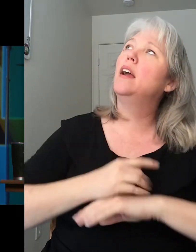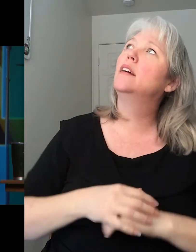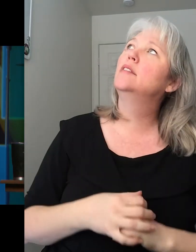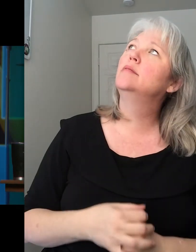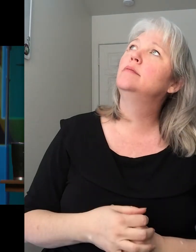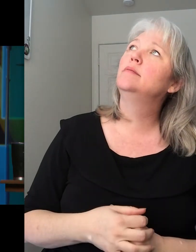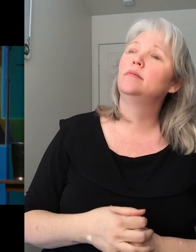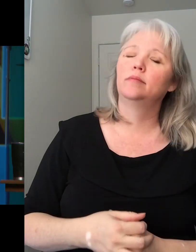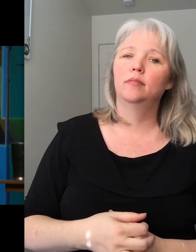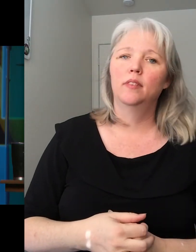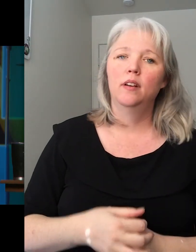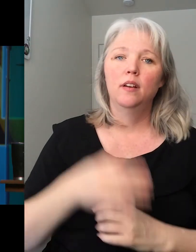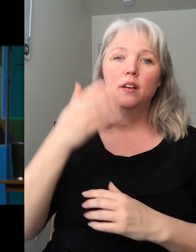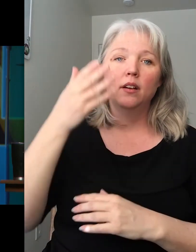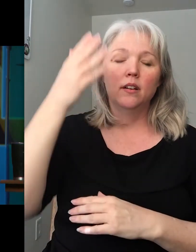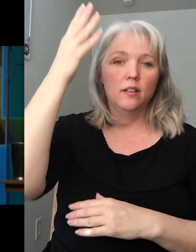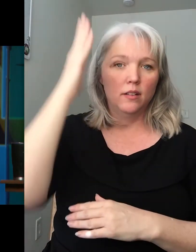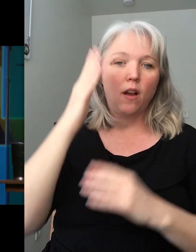today.